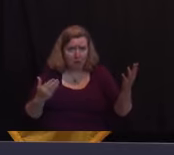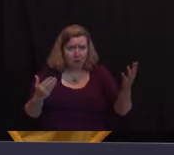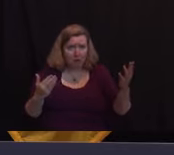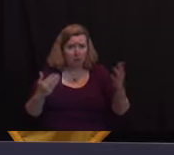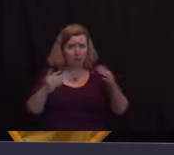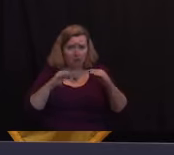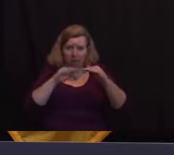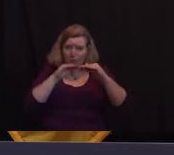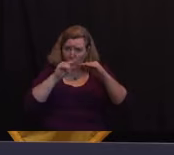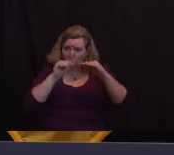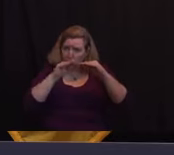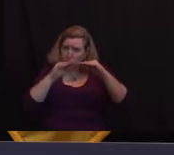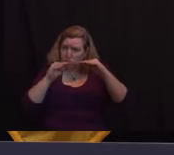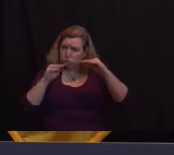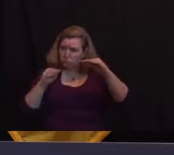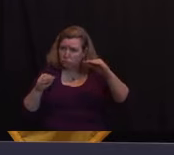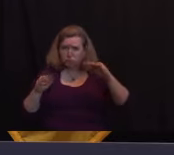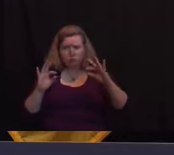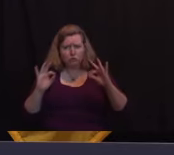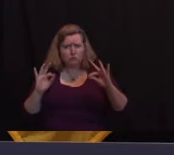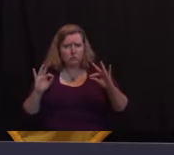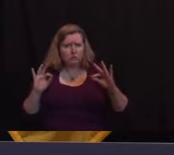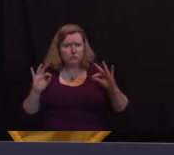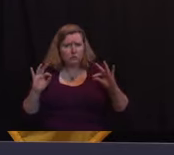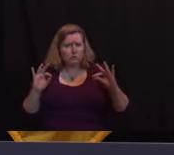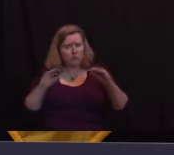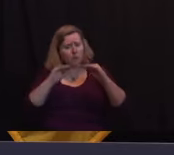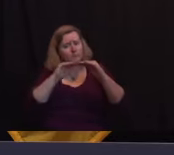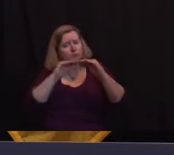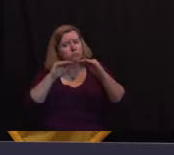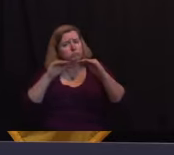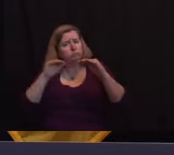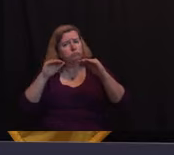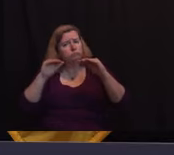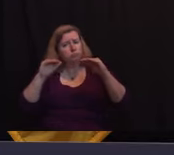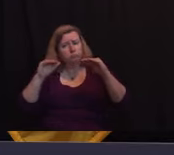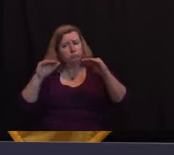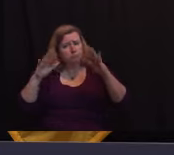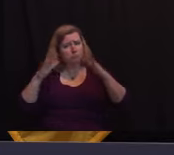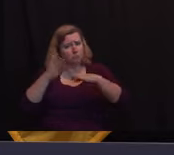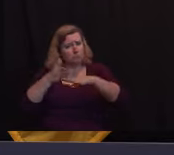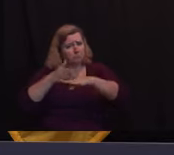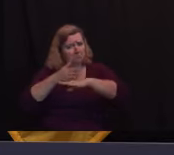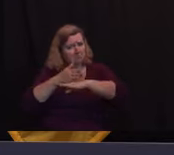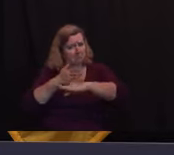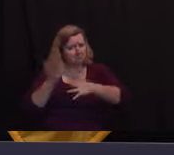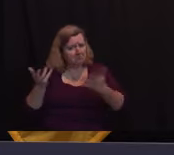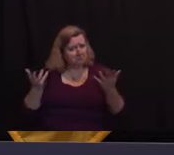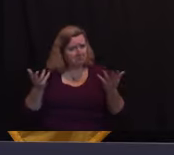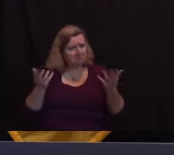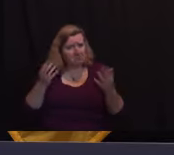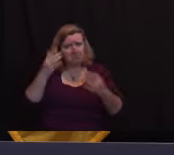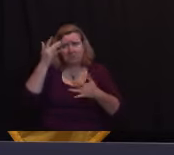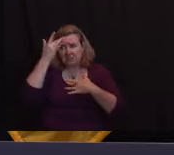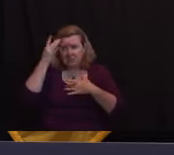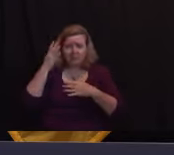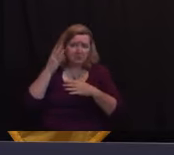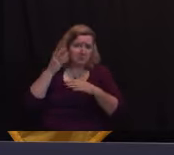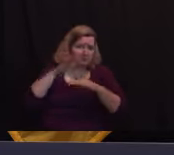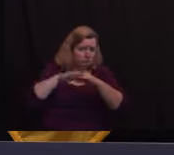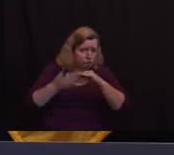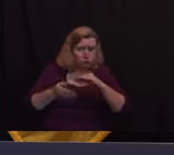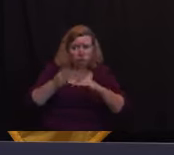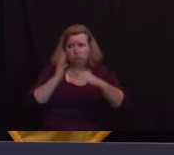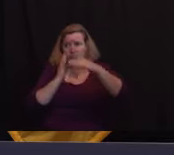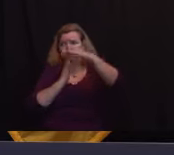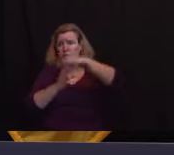it isn't just that they've stabilized, hospitalizations, positivity rates, et cetera, go in the right direction. Not the question you asked, but I meant to raise